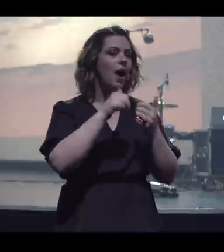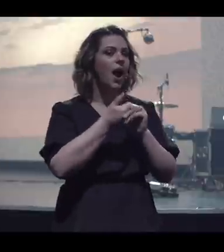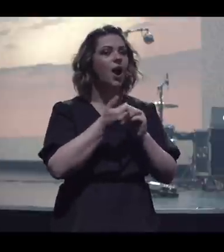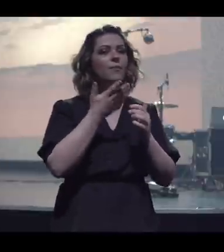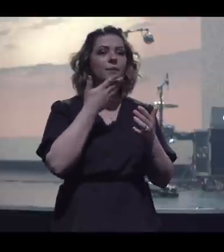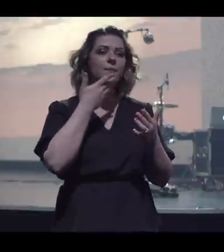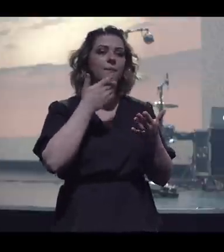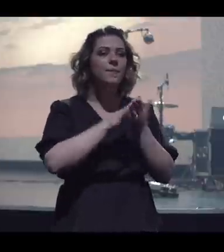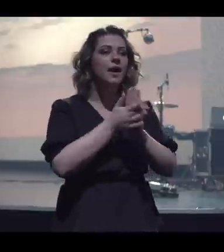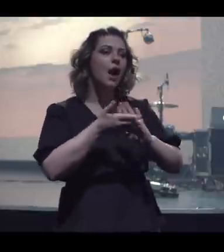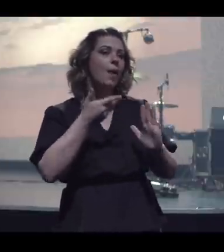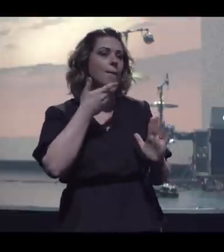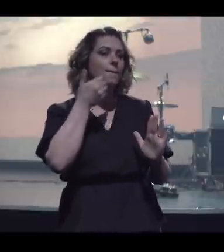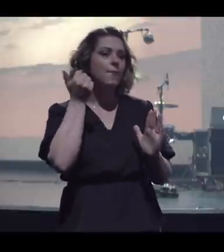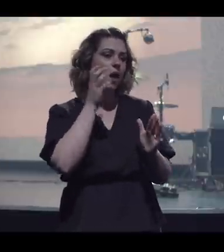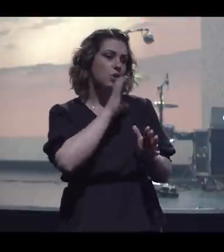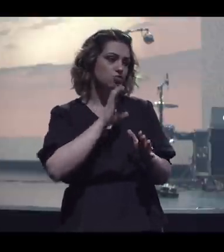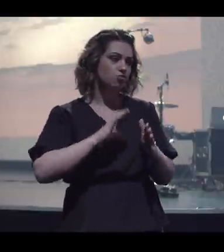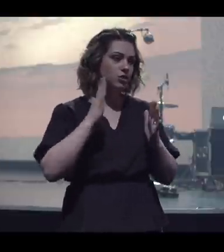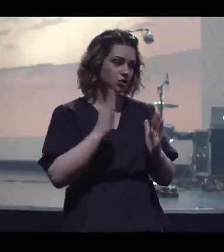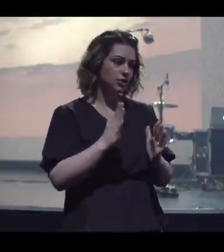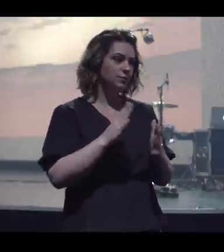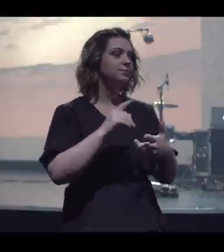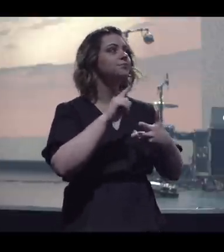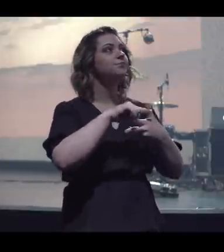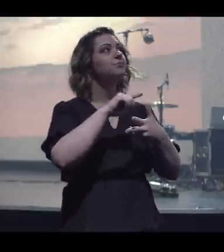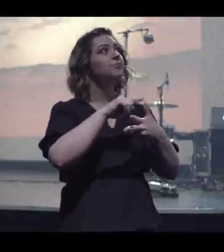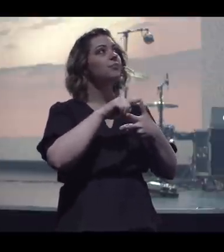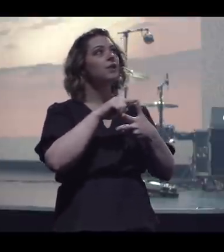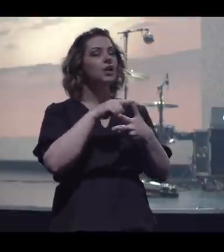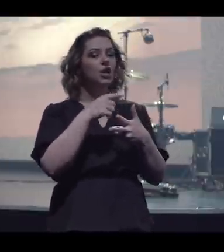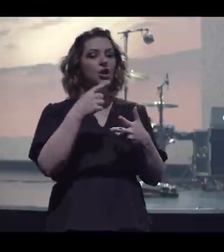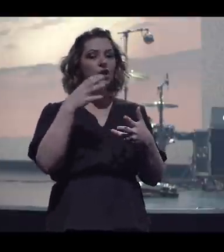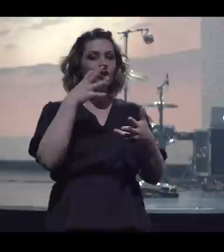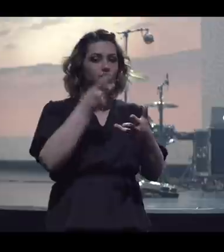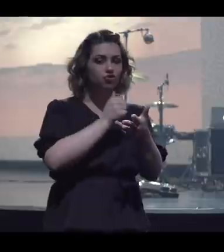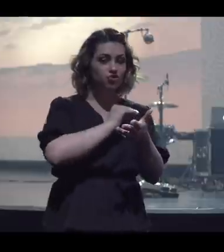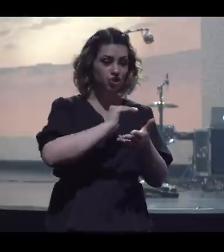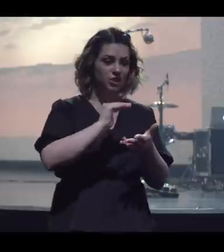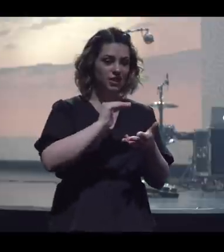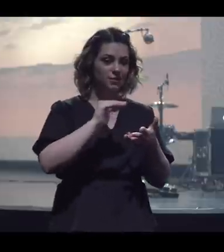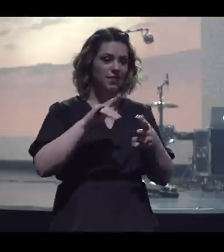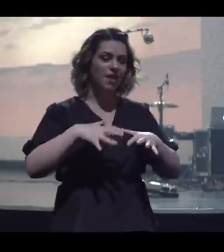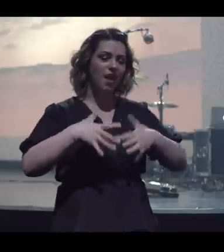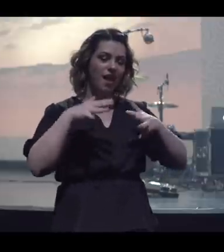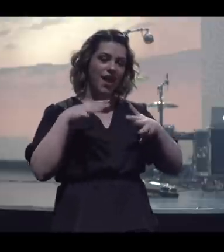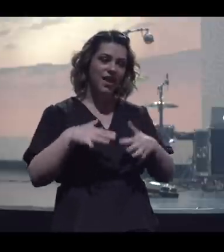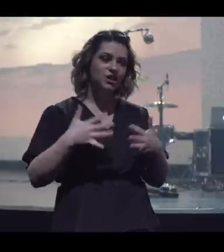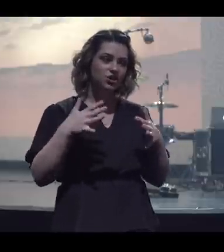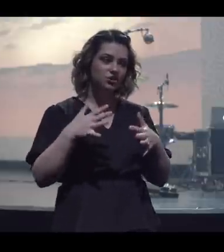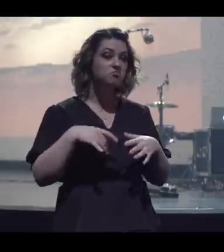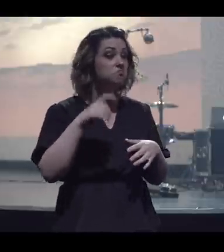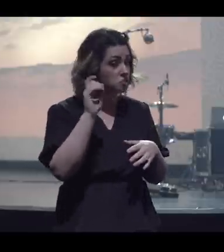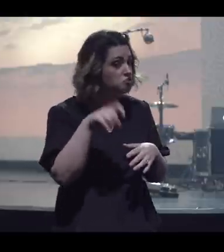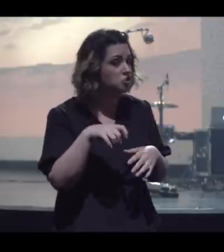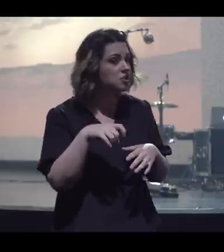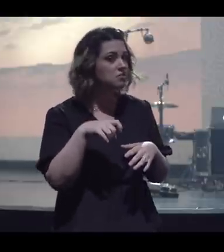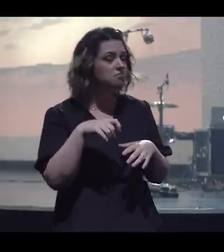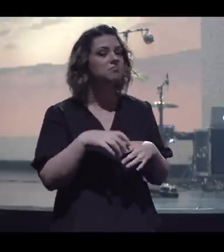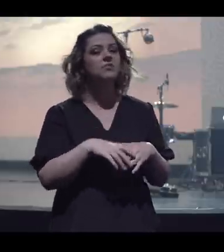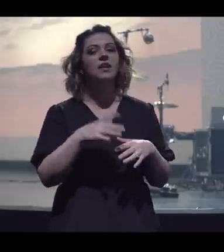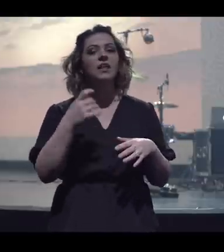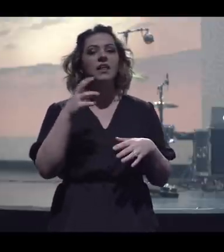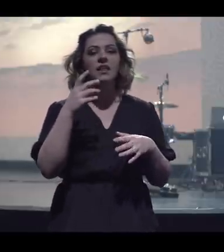anxious. And they should be. They don't have claws. They don't have fangs. They don't run really fast. Sheep